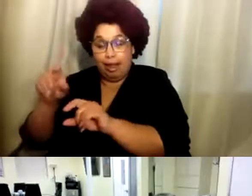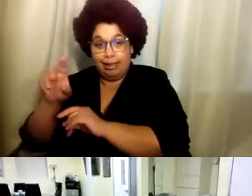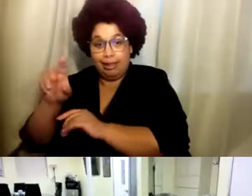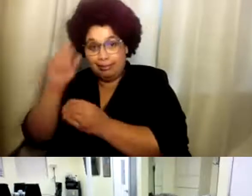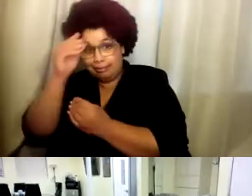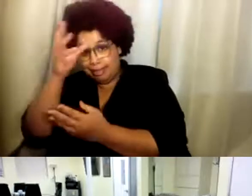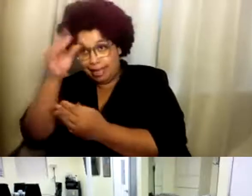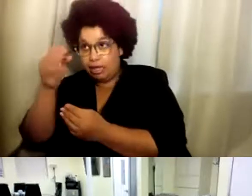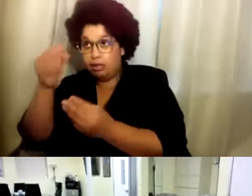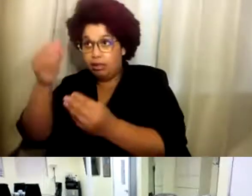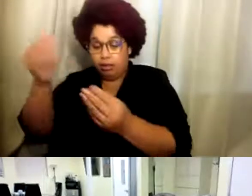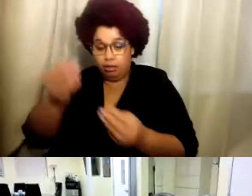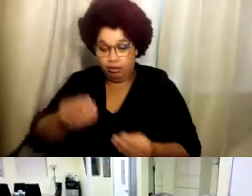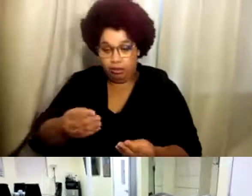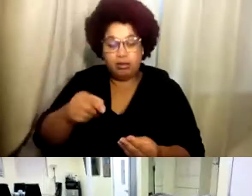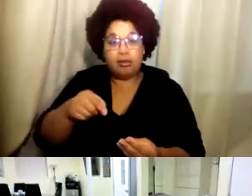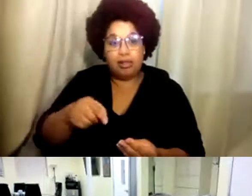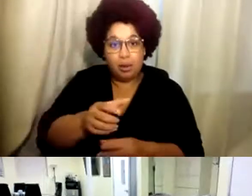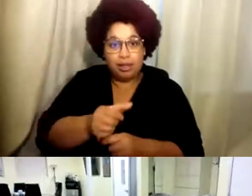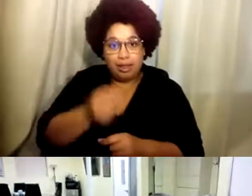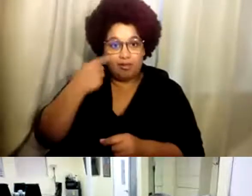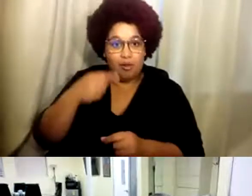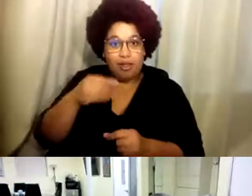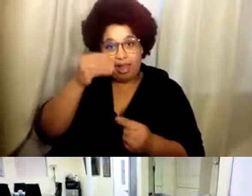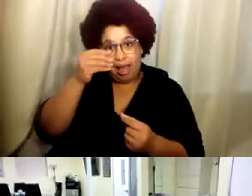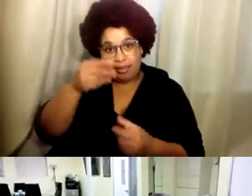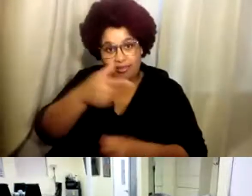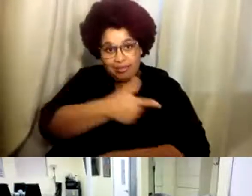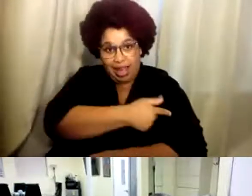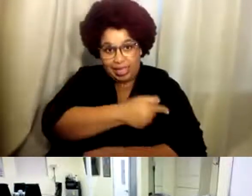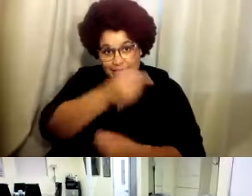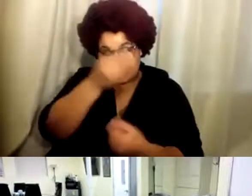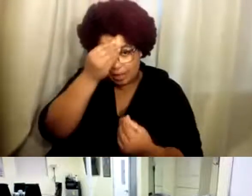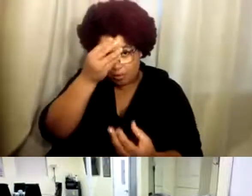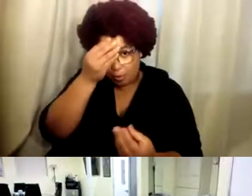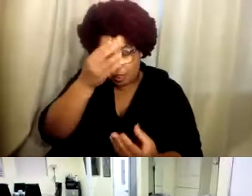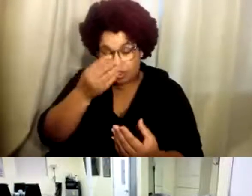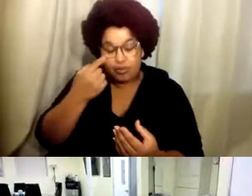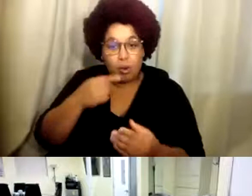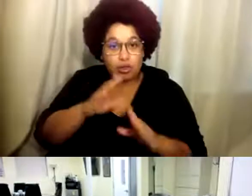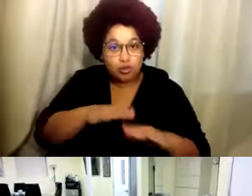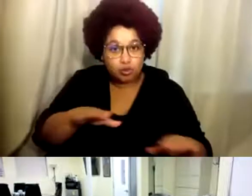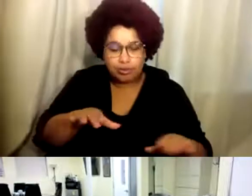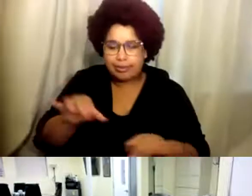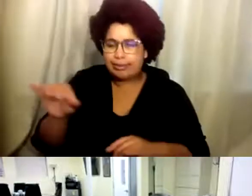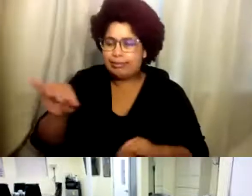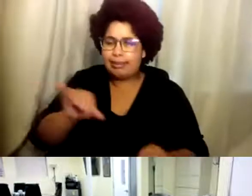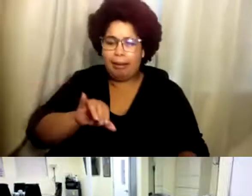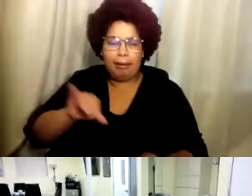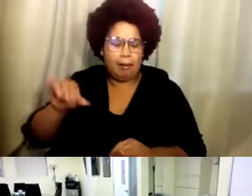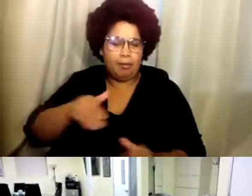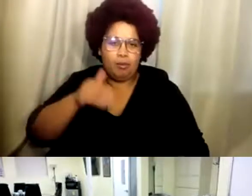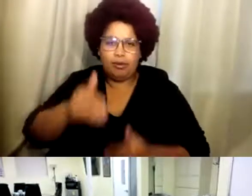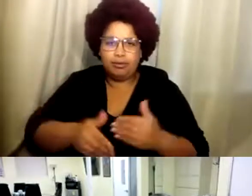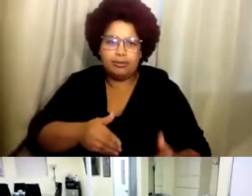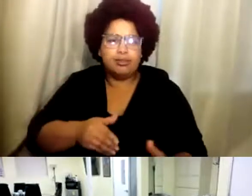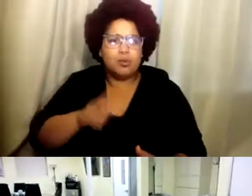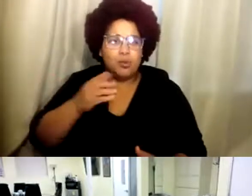do the same for the vaccine information as it comes in on children. And yeah, we're expecting